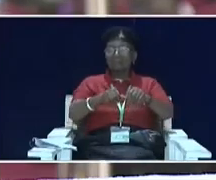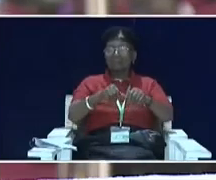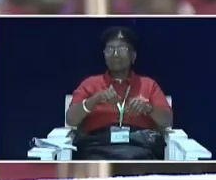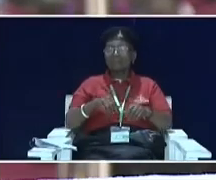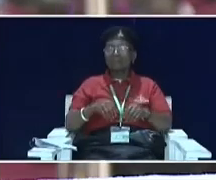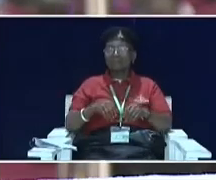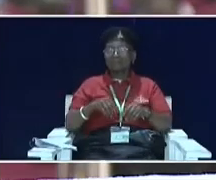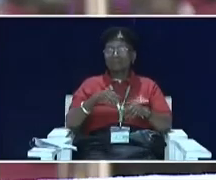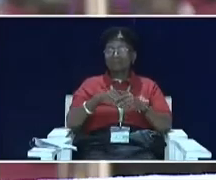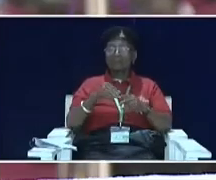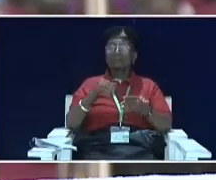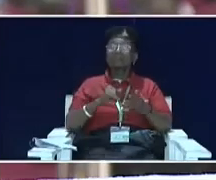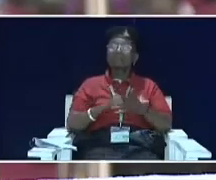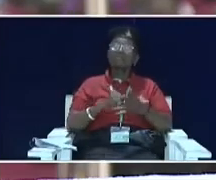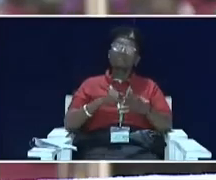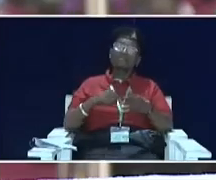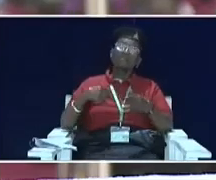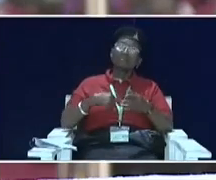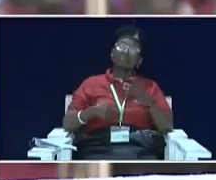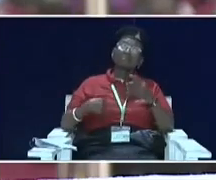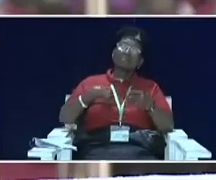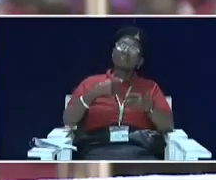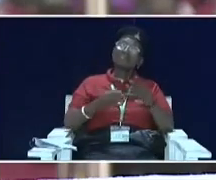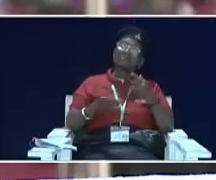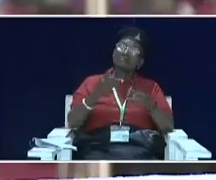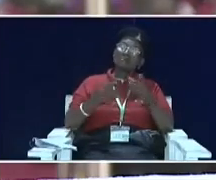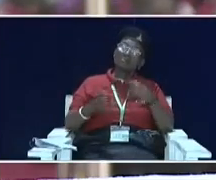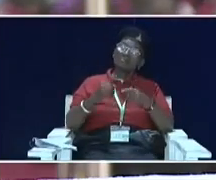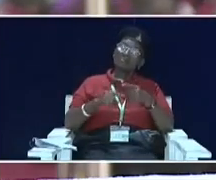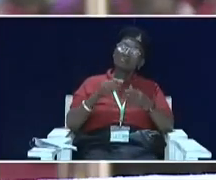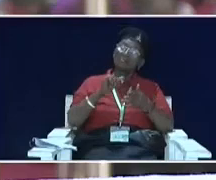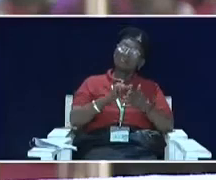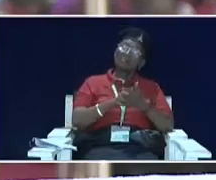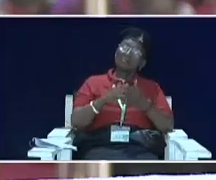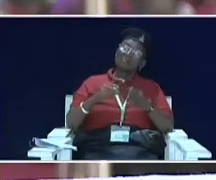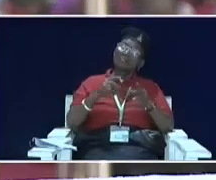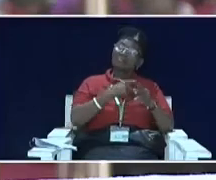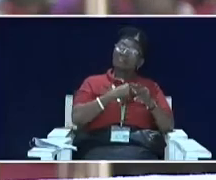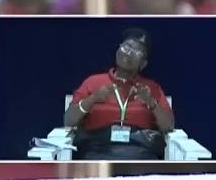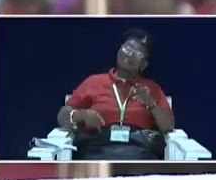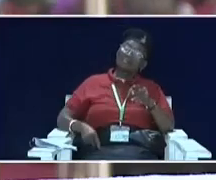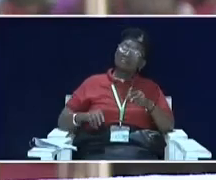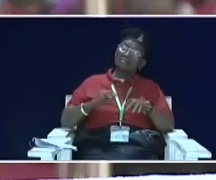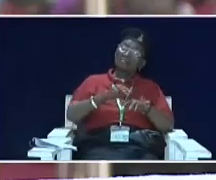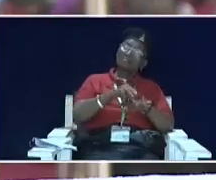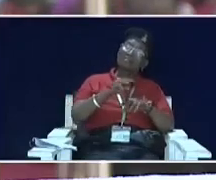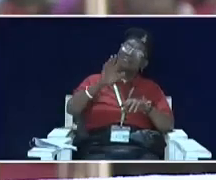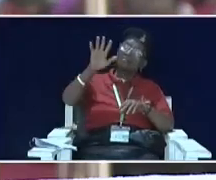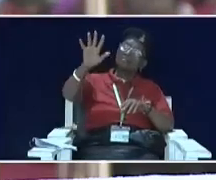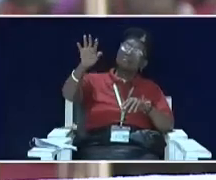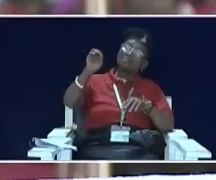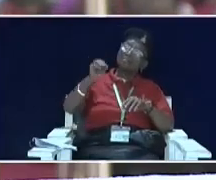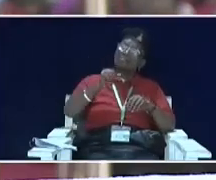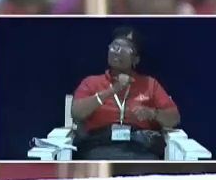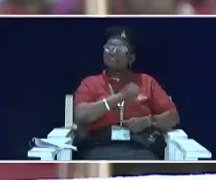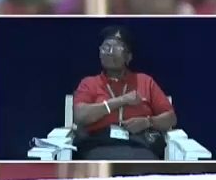And the king sent 50 soldiers and a captain to go and arrest him.